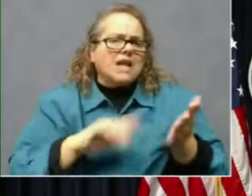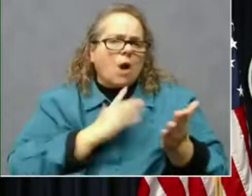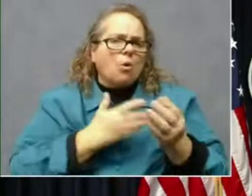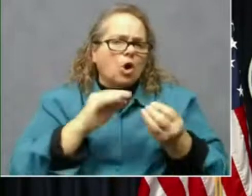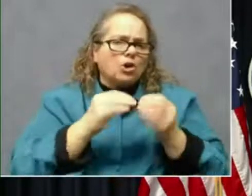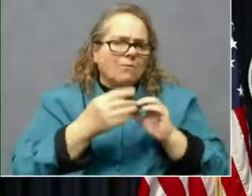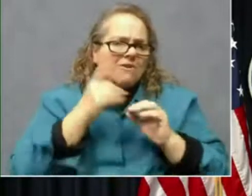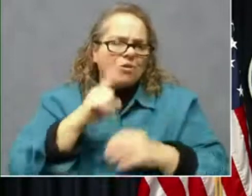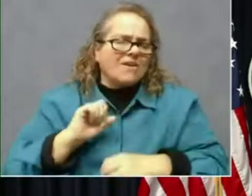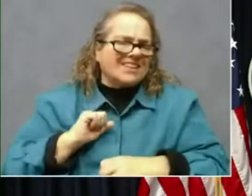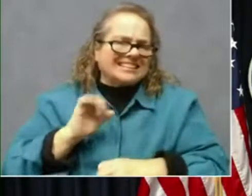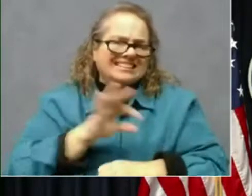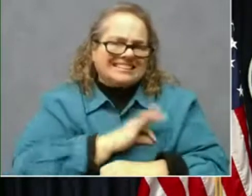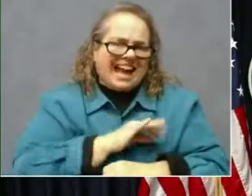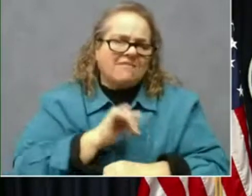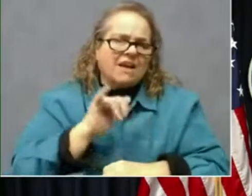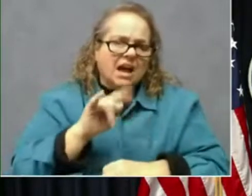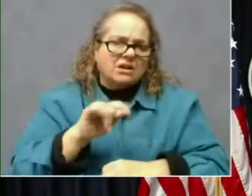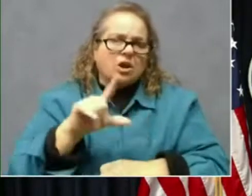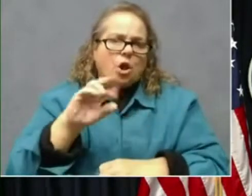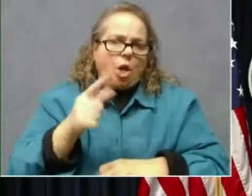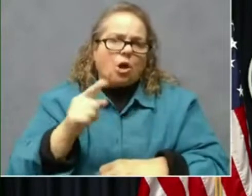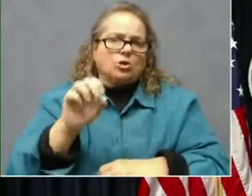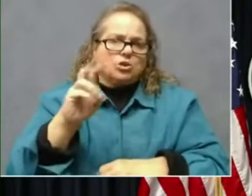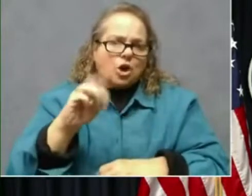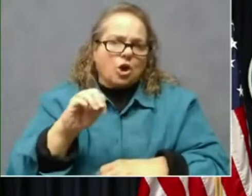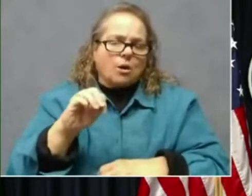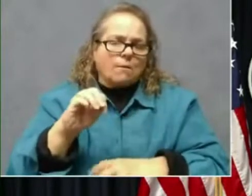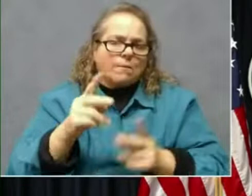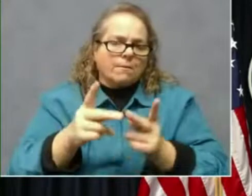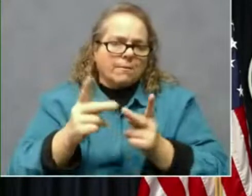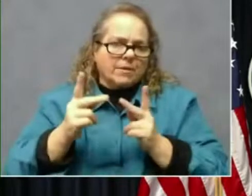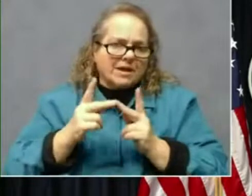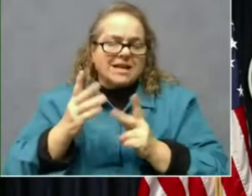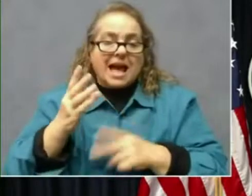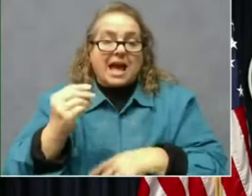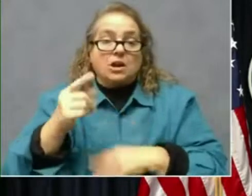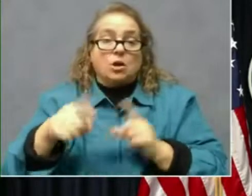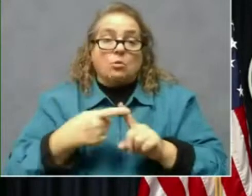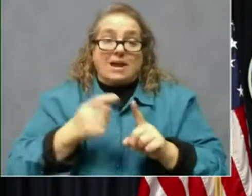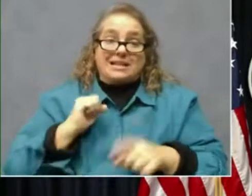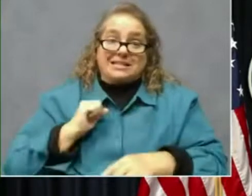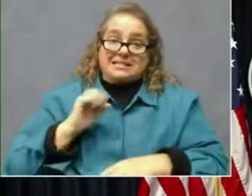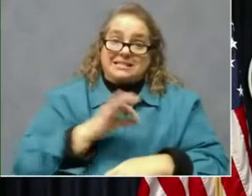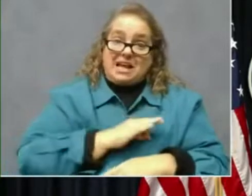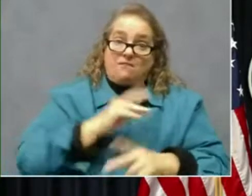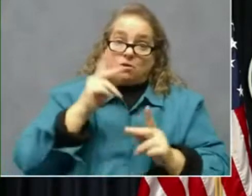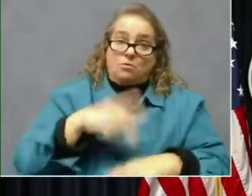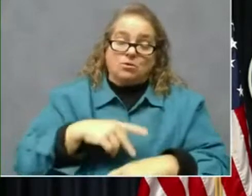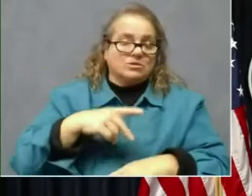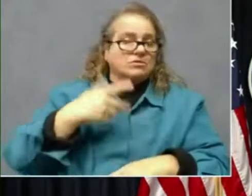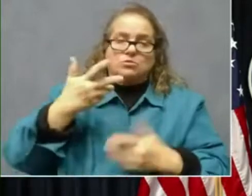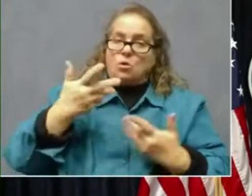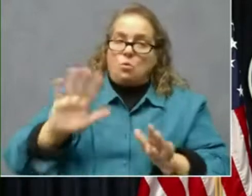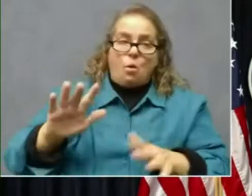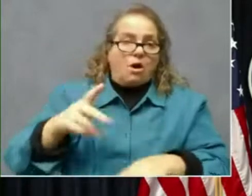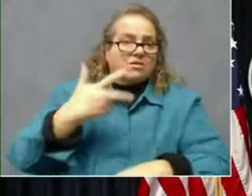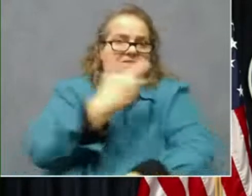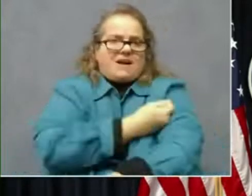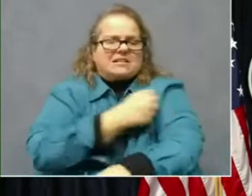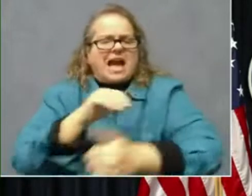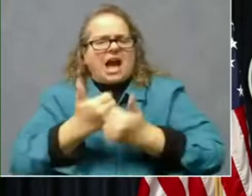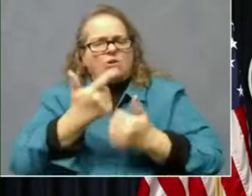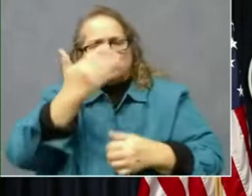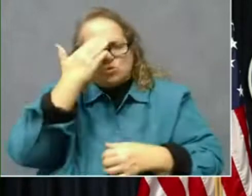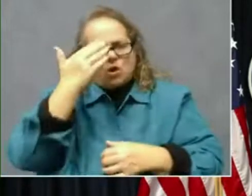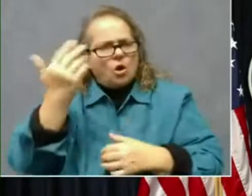how does it work when someone like staff passes up the vaccine? How do you figure out how it goes to the next person, which kind of applies to